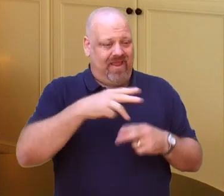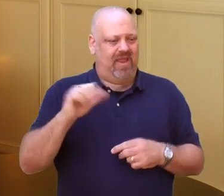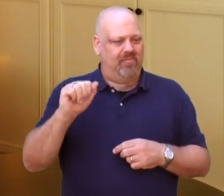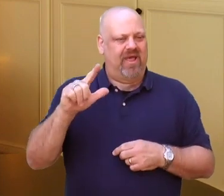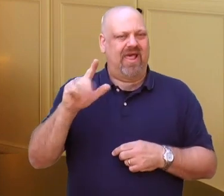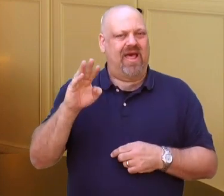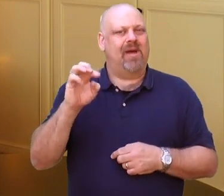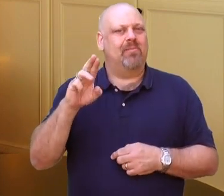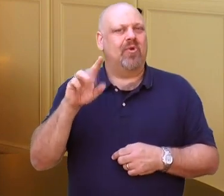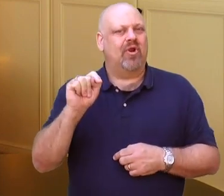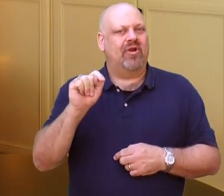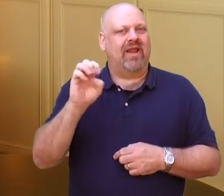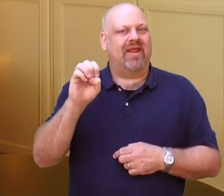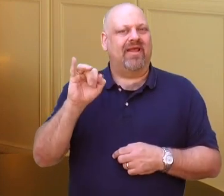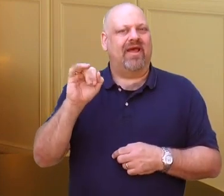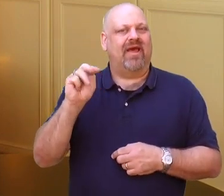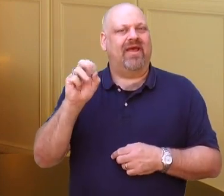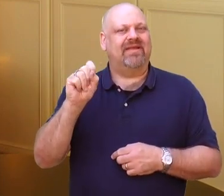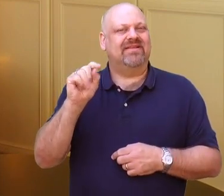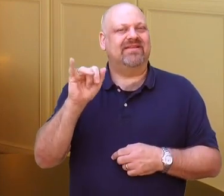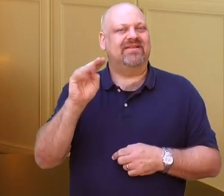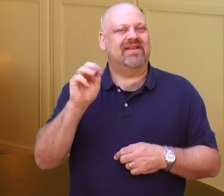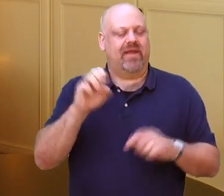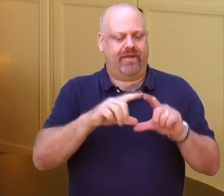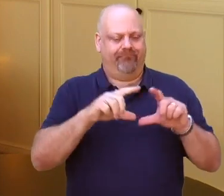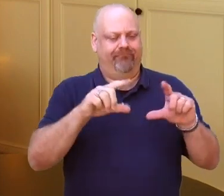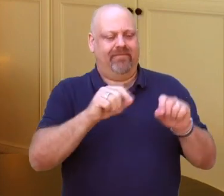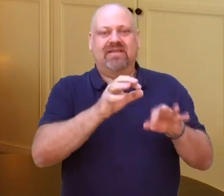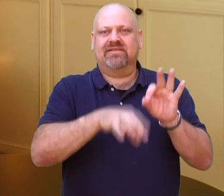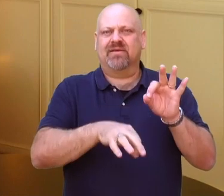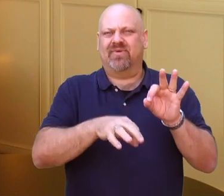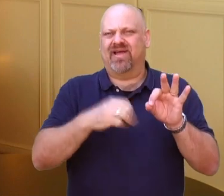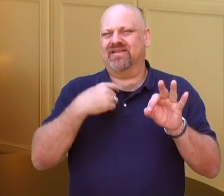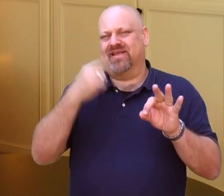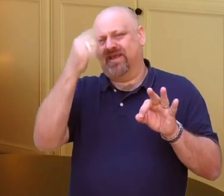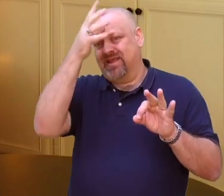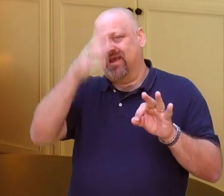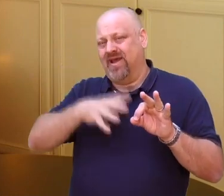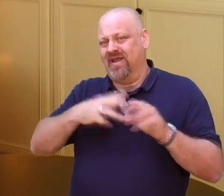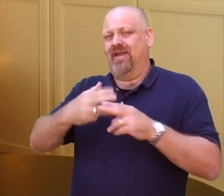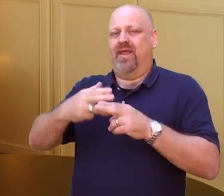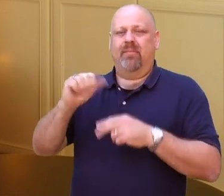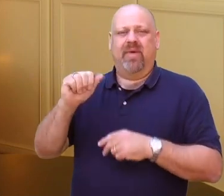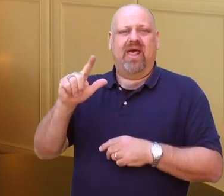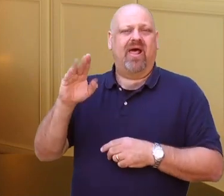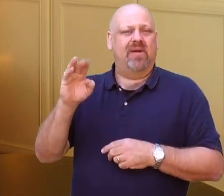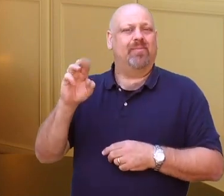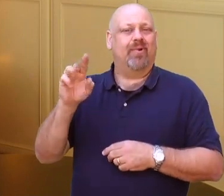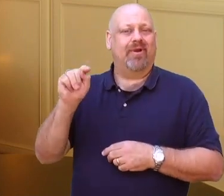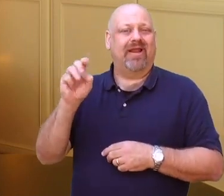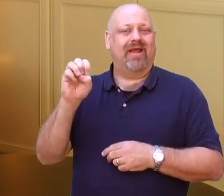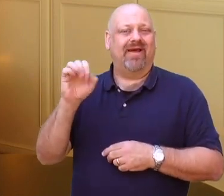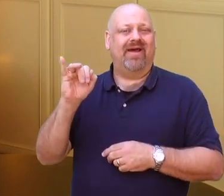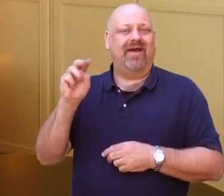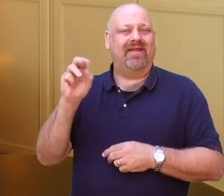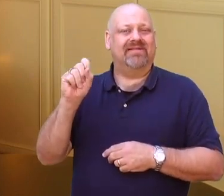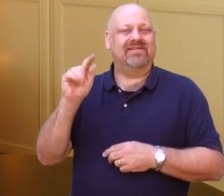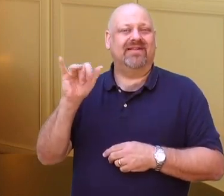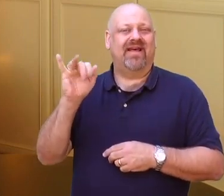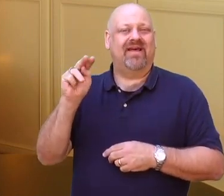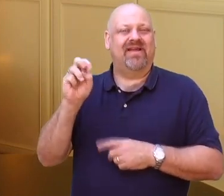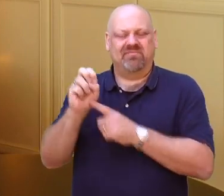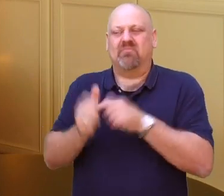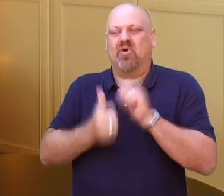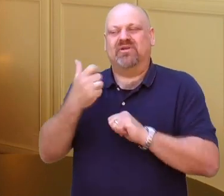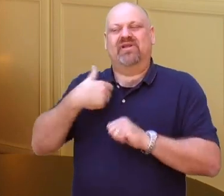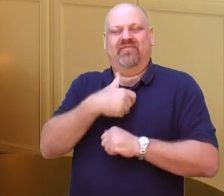Albert Einstein had a very simple business card. I say a guy named Albert Einstein. I think most of us know who he was. Why did he even need